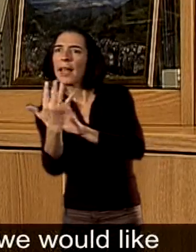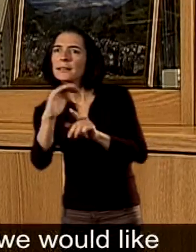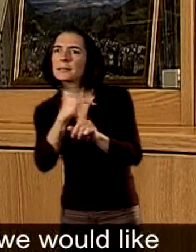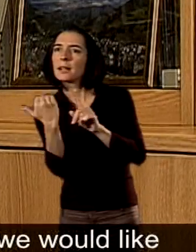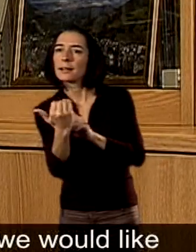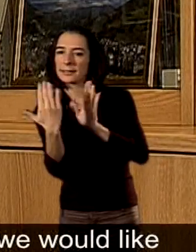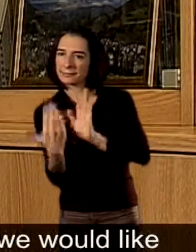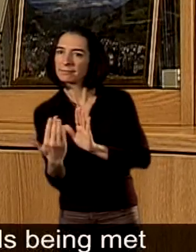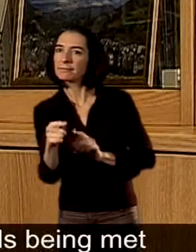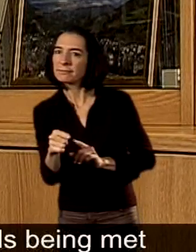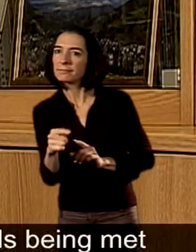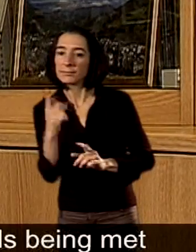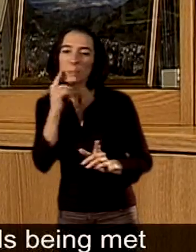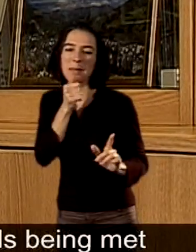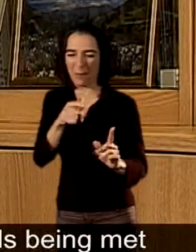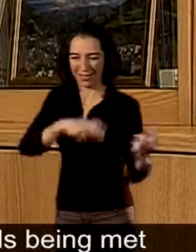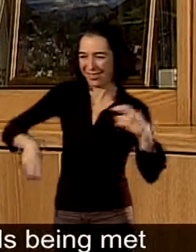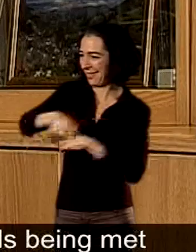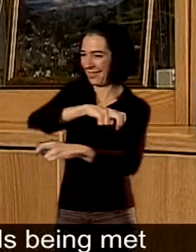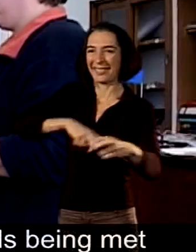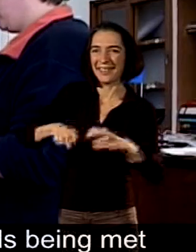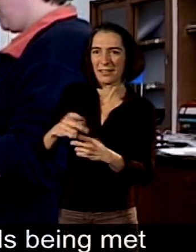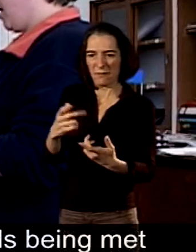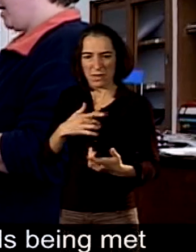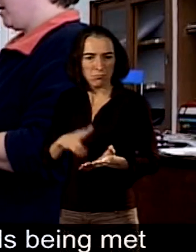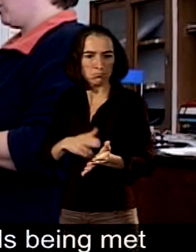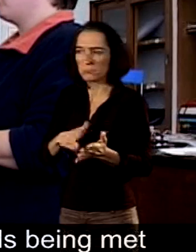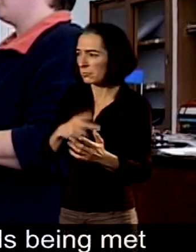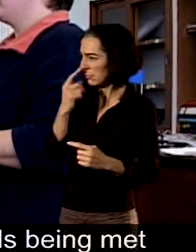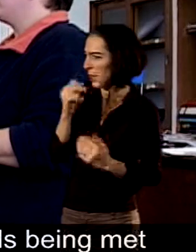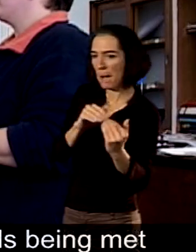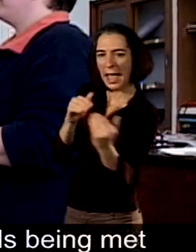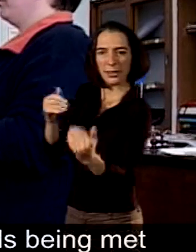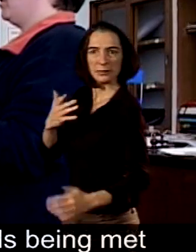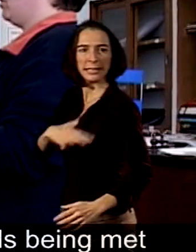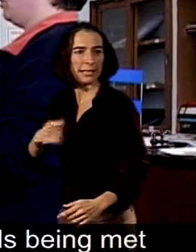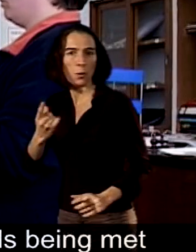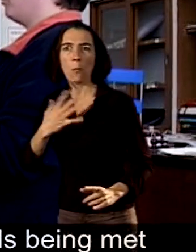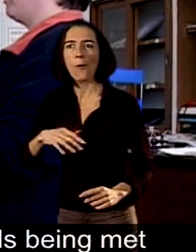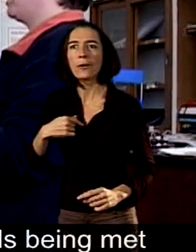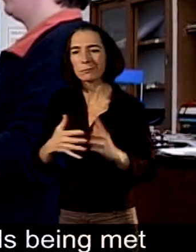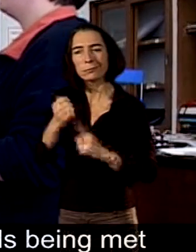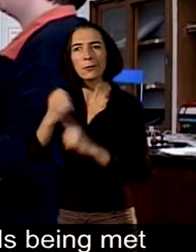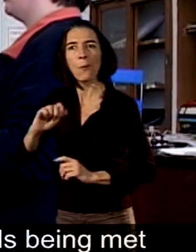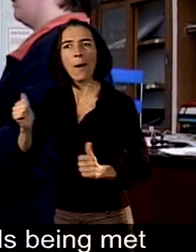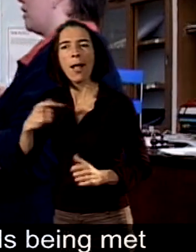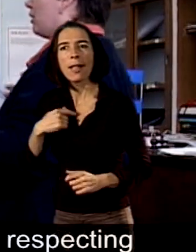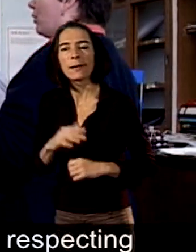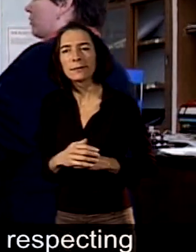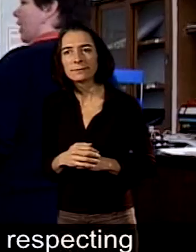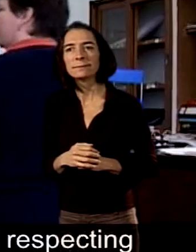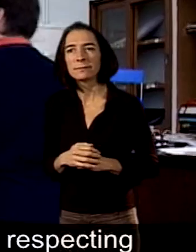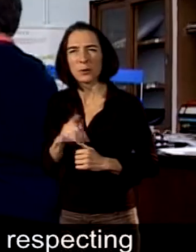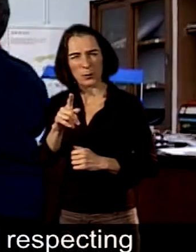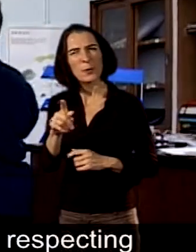there being. People just being people in the school and their needs being met in all sorts of different ways. I think also